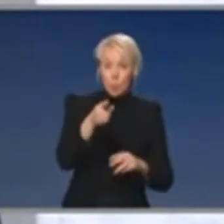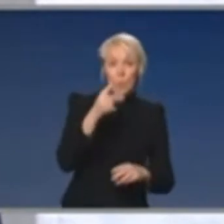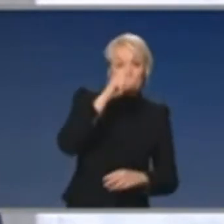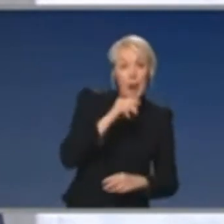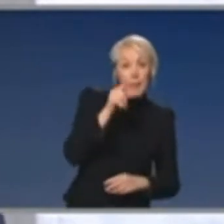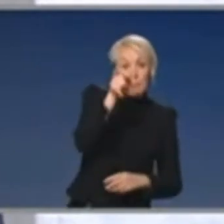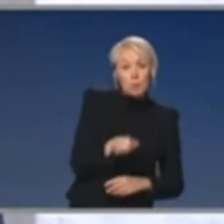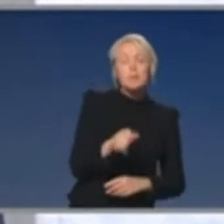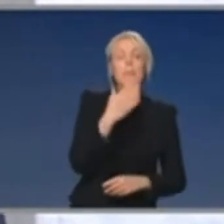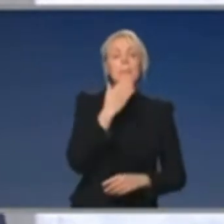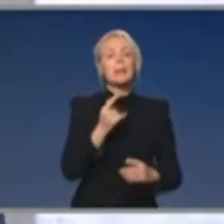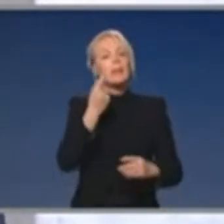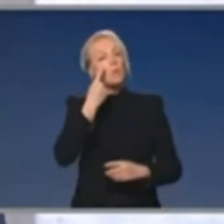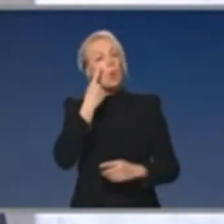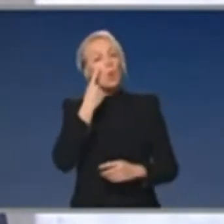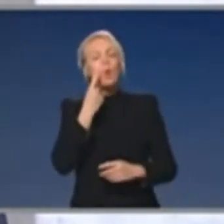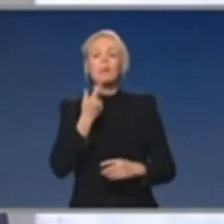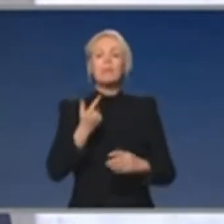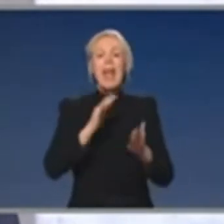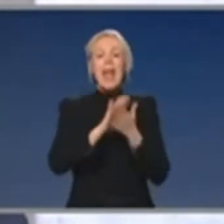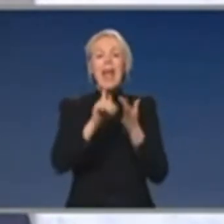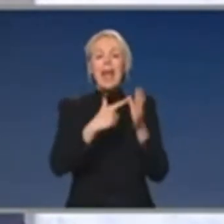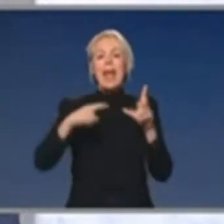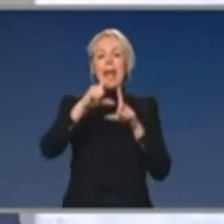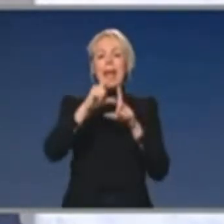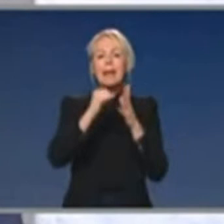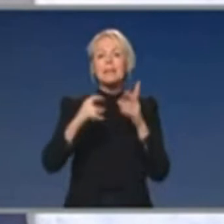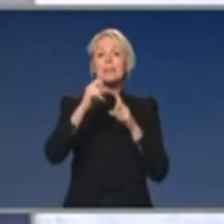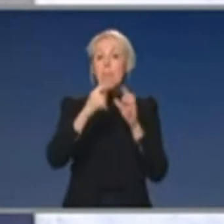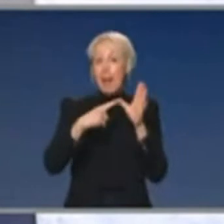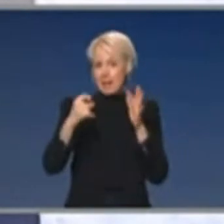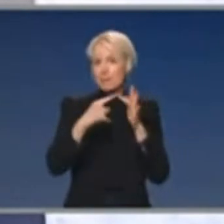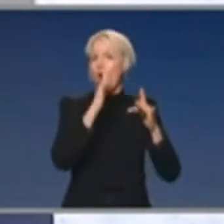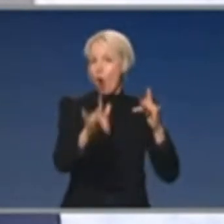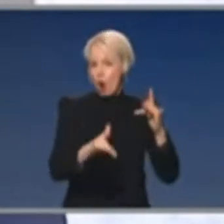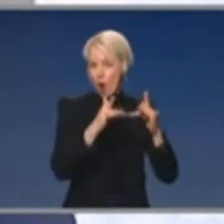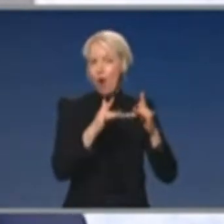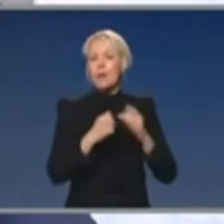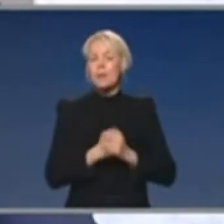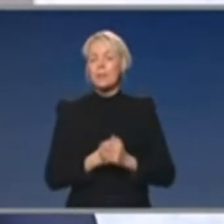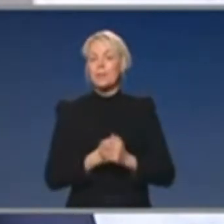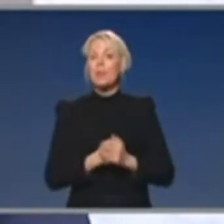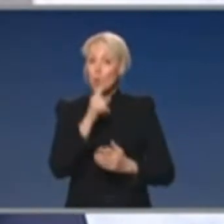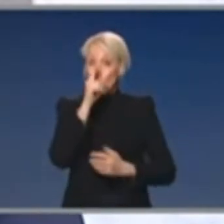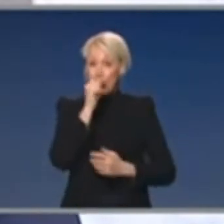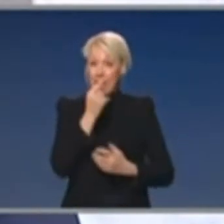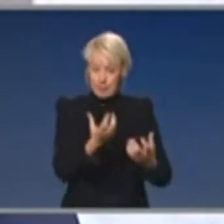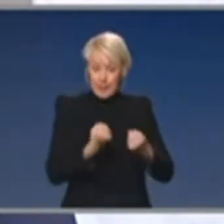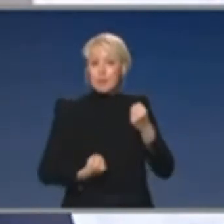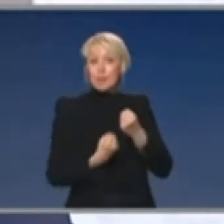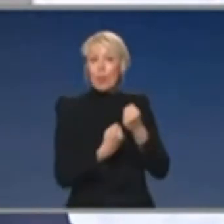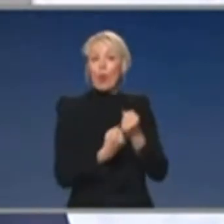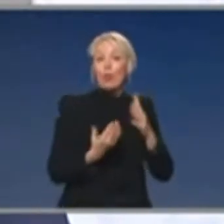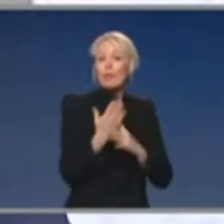in addition to mental health support, including through eHealthSpace, Headspace has a digital work and study service which we supported